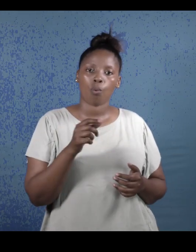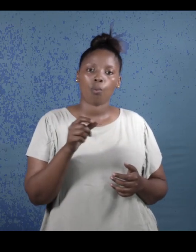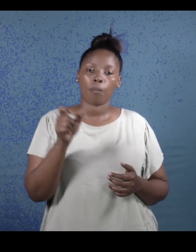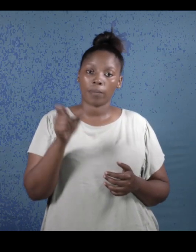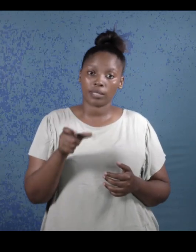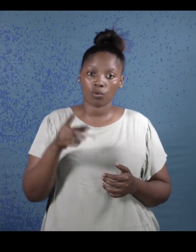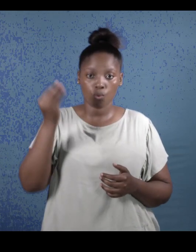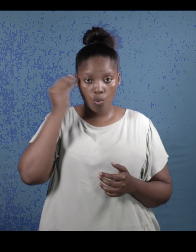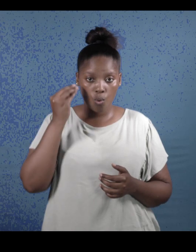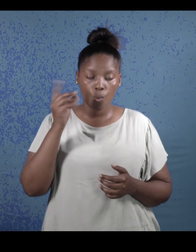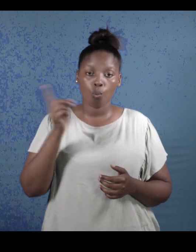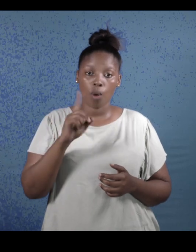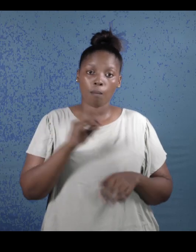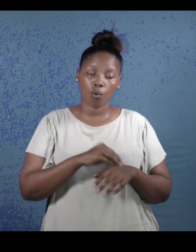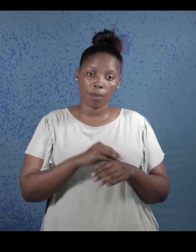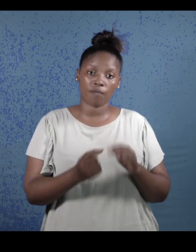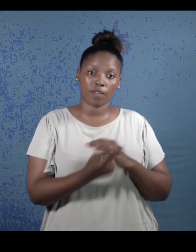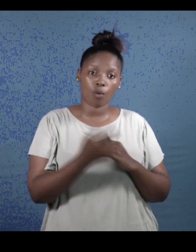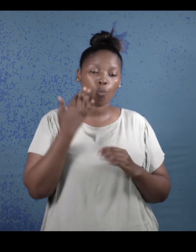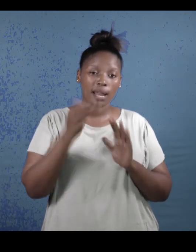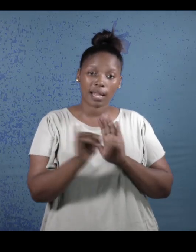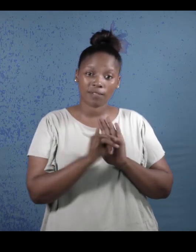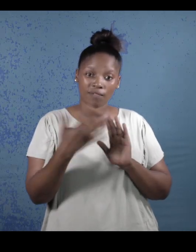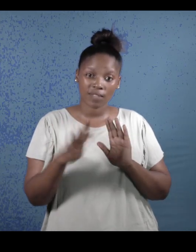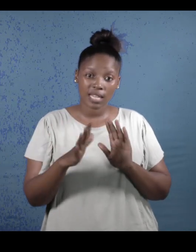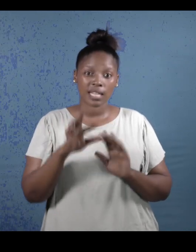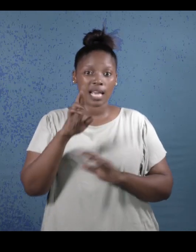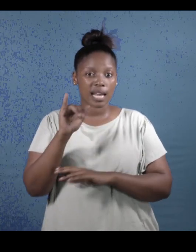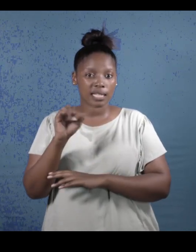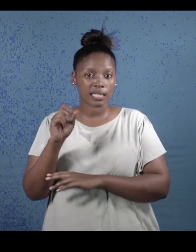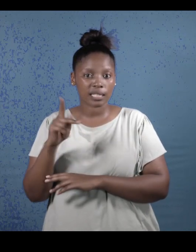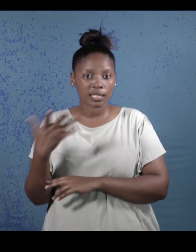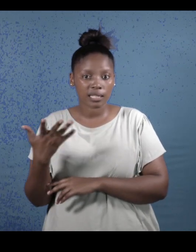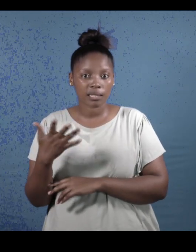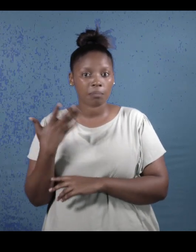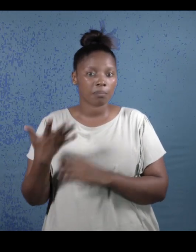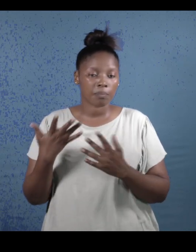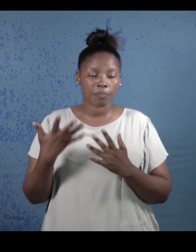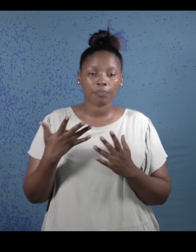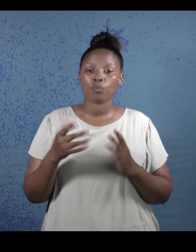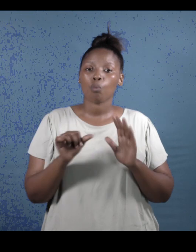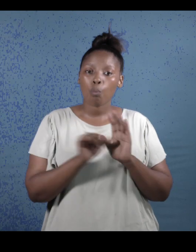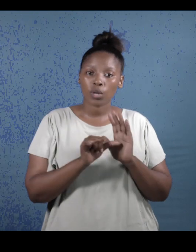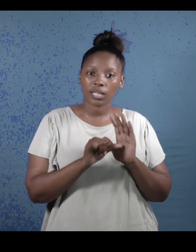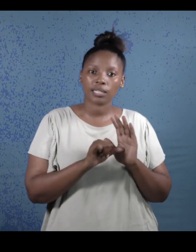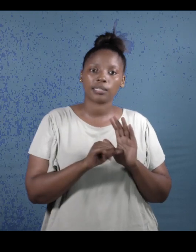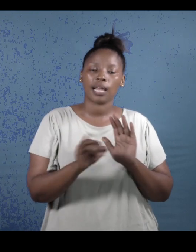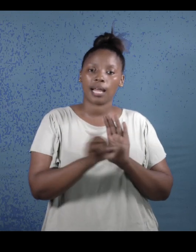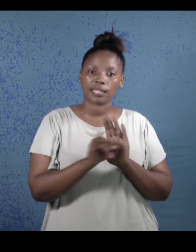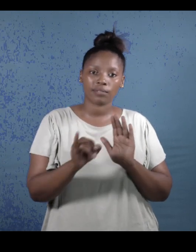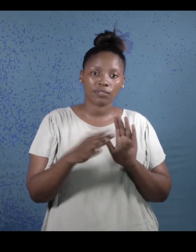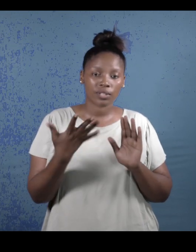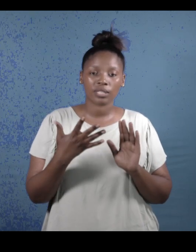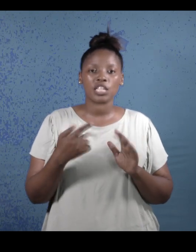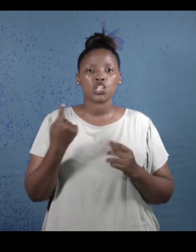crop up. So when you identify potential risk, it is also important to identify response options for each